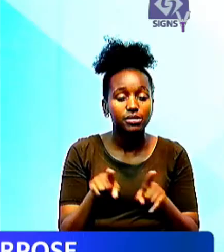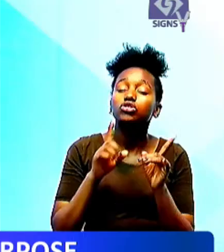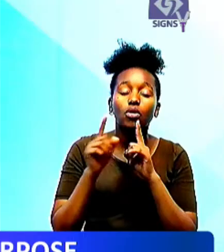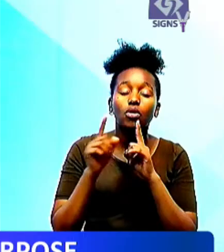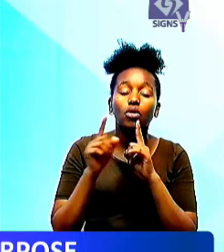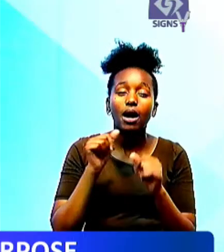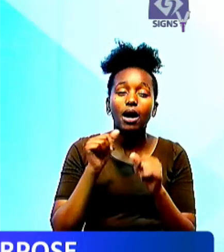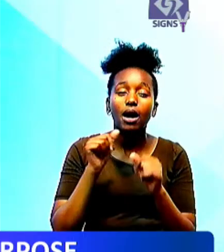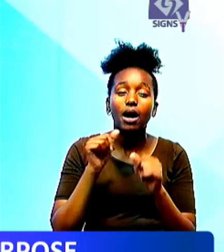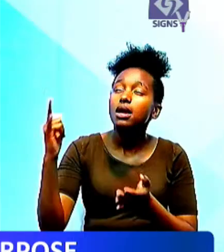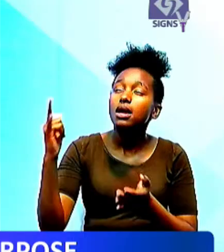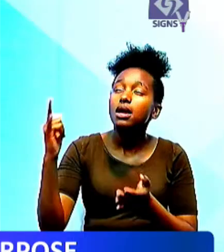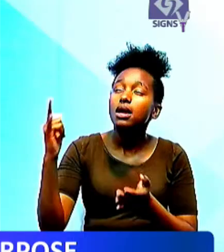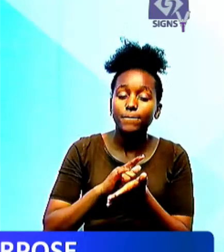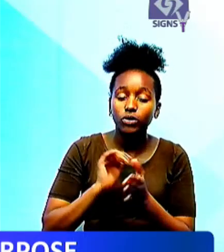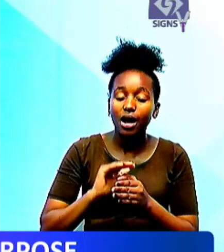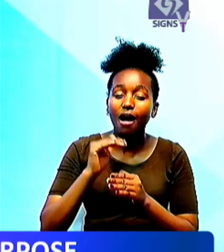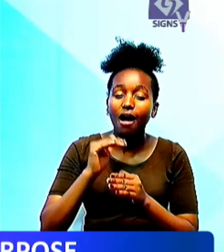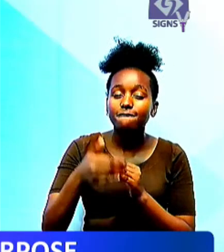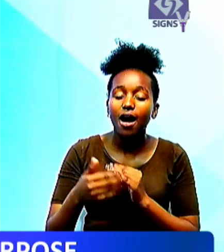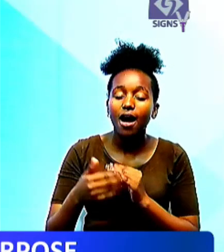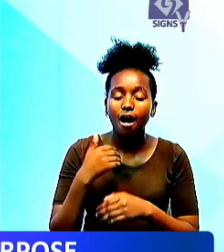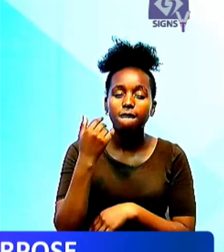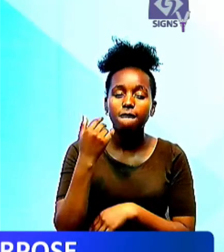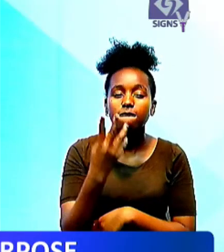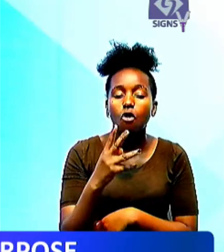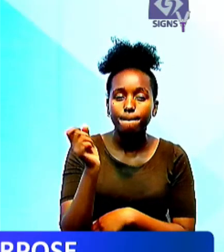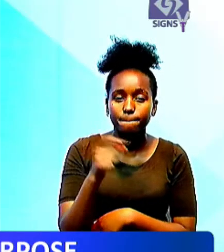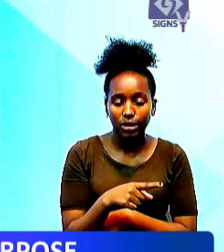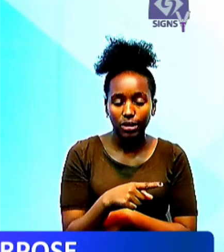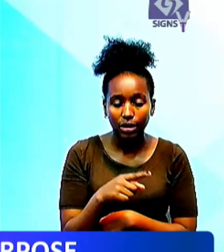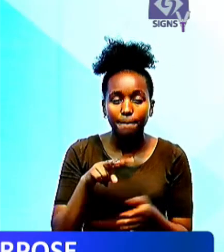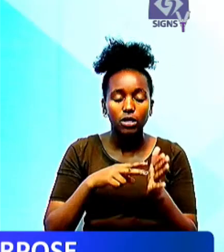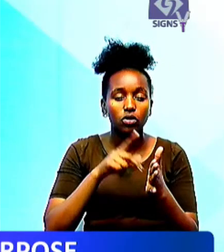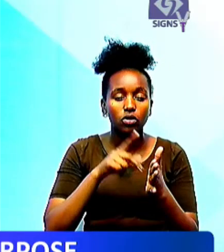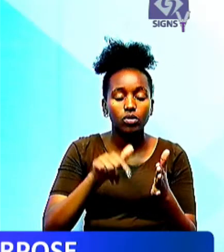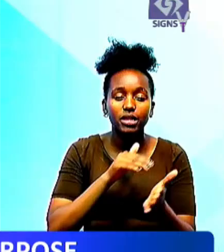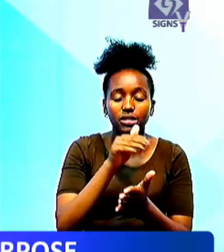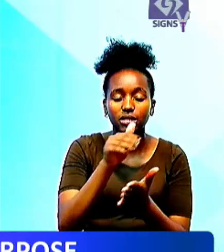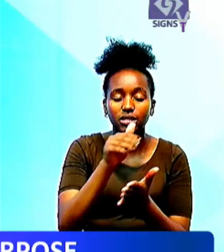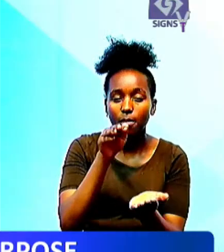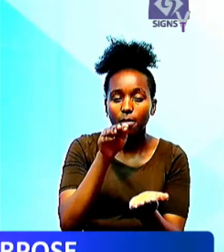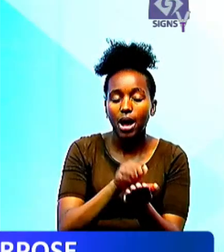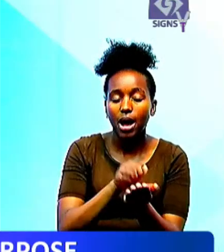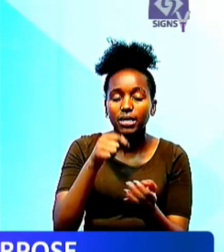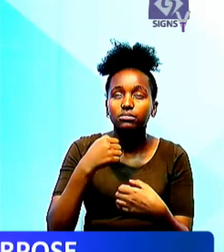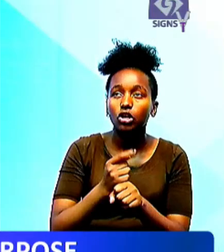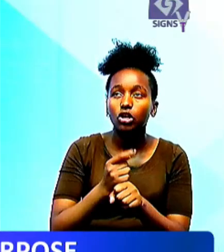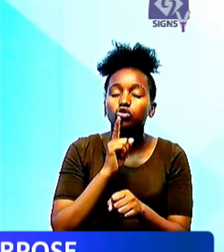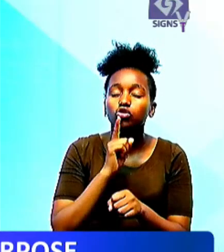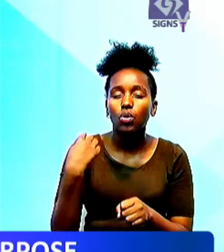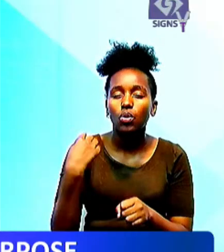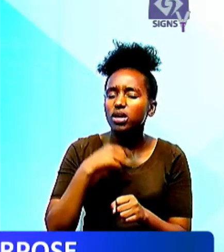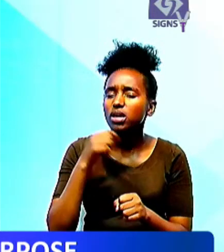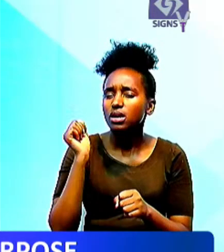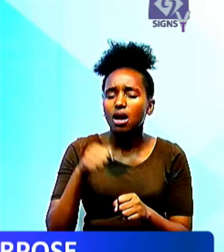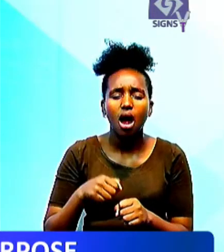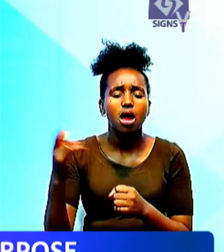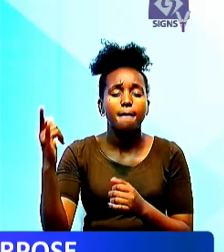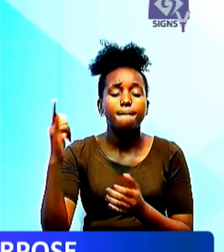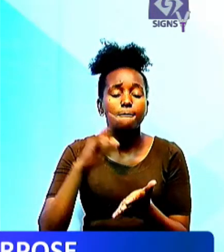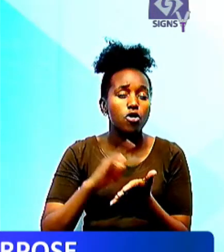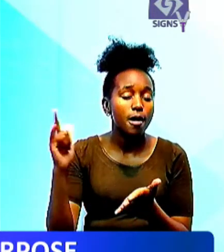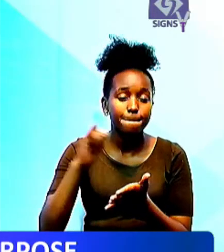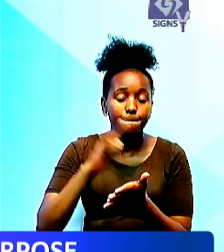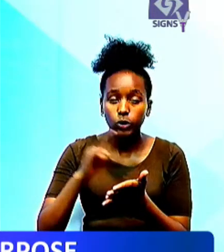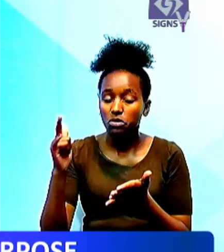are supposed to maintain 4 months. That the reserves you have with the central bank should cover the importation for like 4 months import cover. We say now